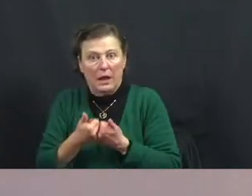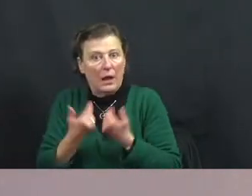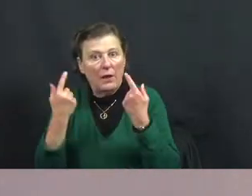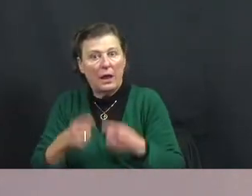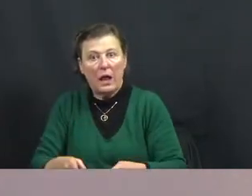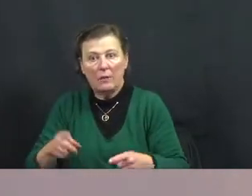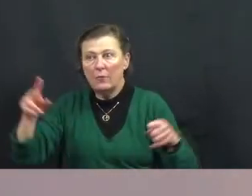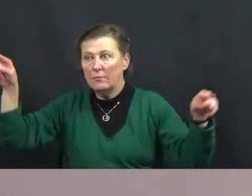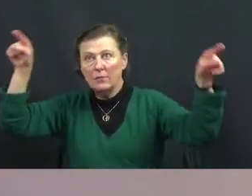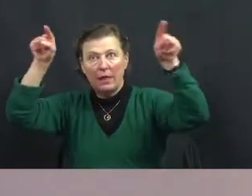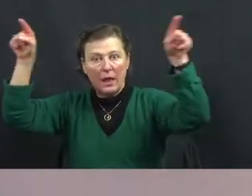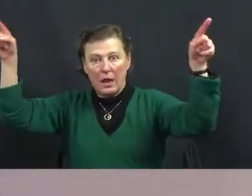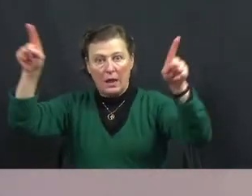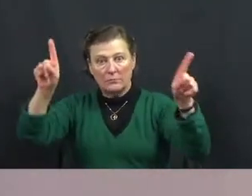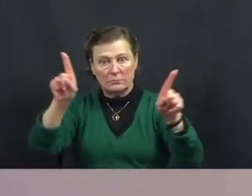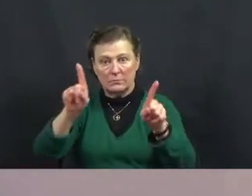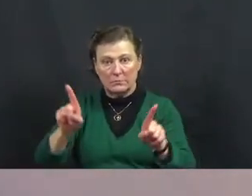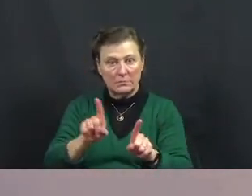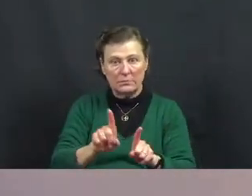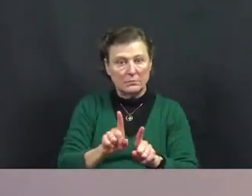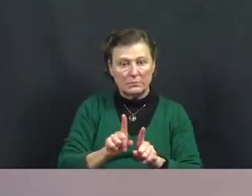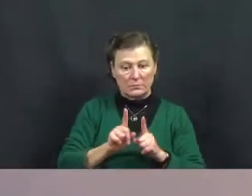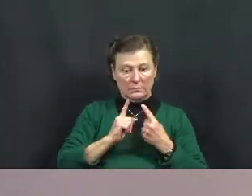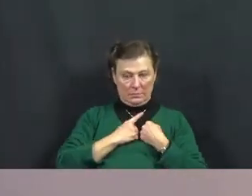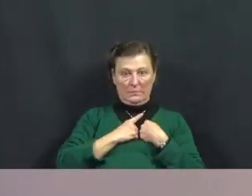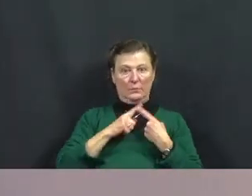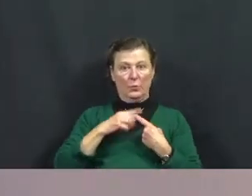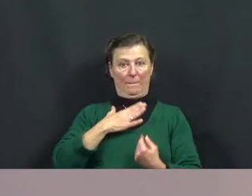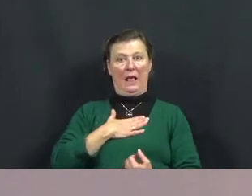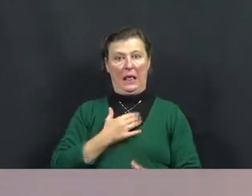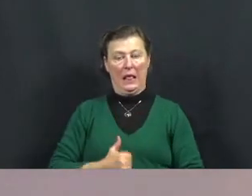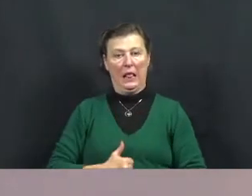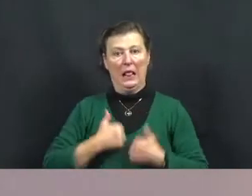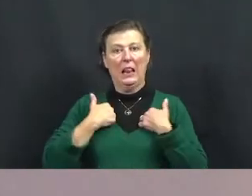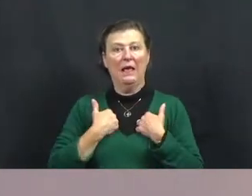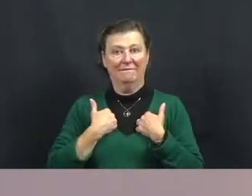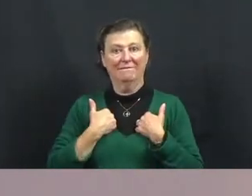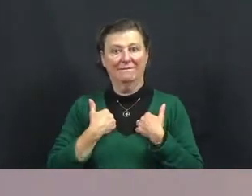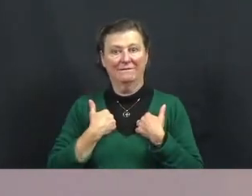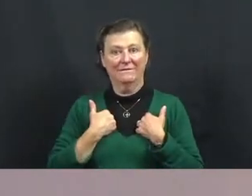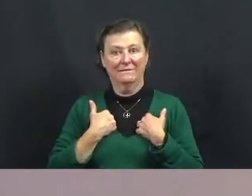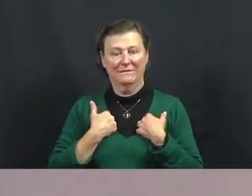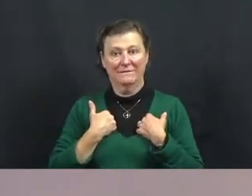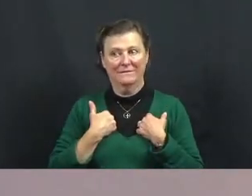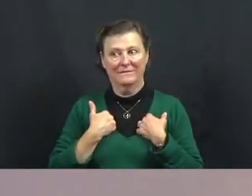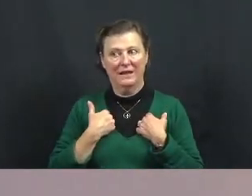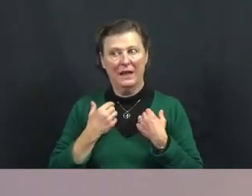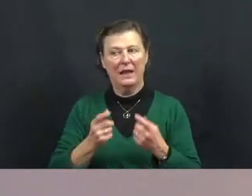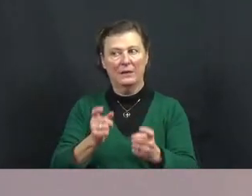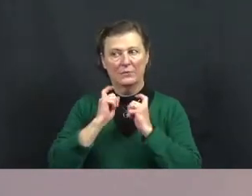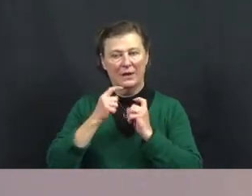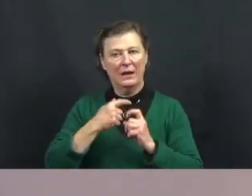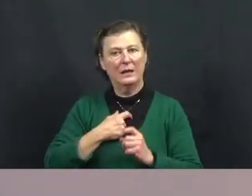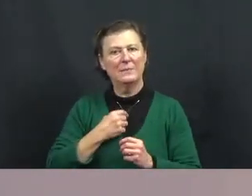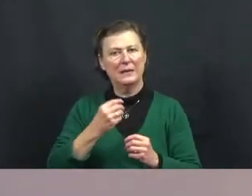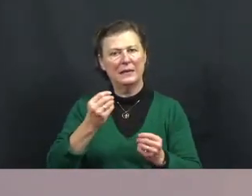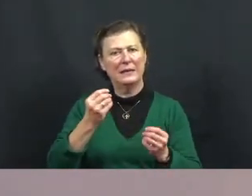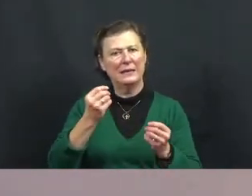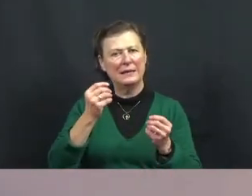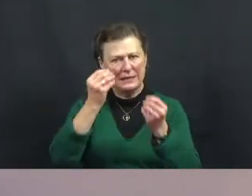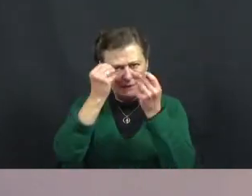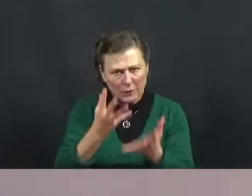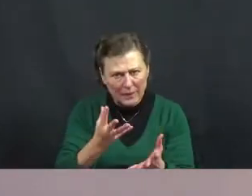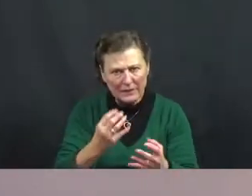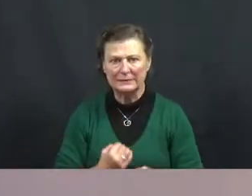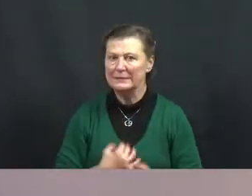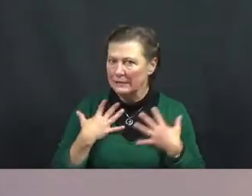they parachuted into the wasteland of my life and provided me with the necessary information, inspiration,